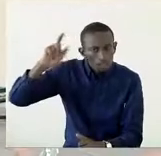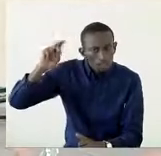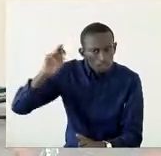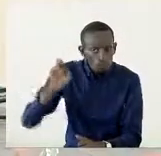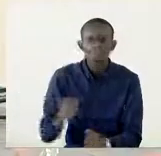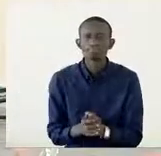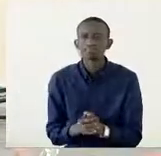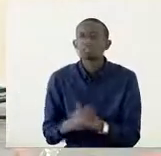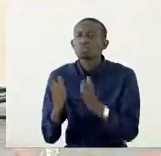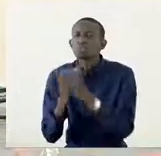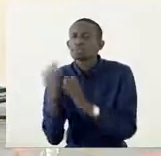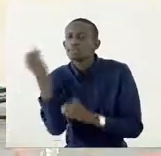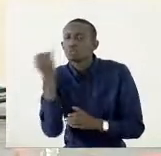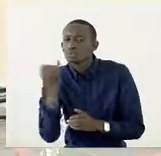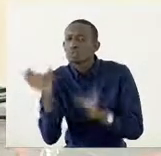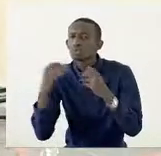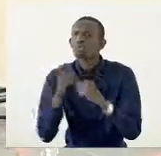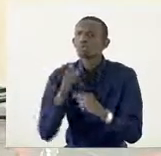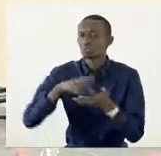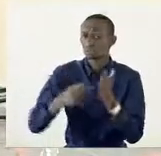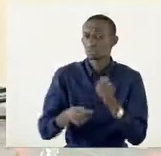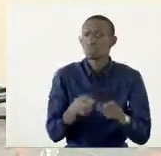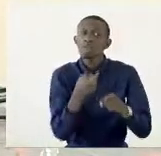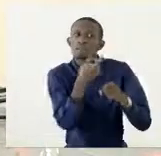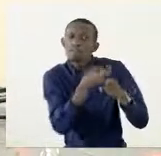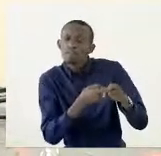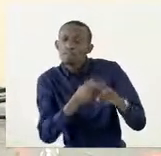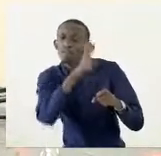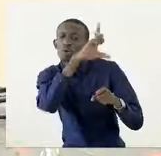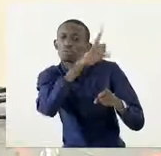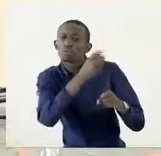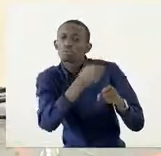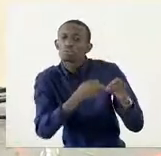Electron withdrawing, that means they are removing electrons from the ring. If they